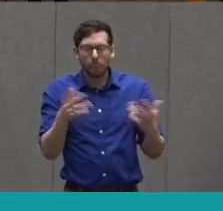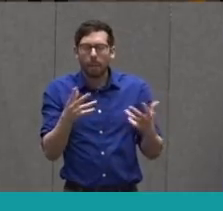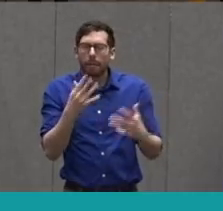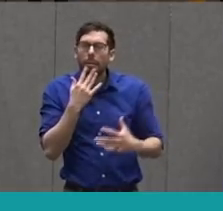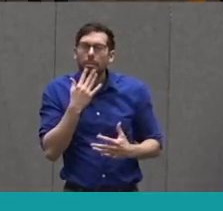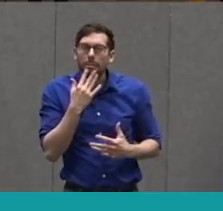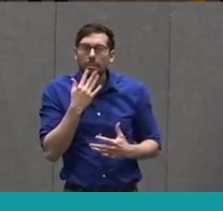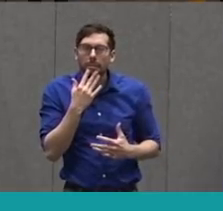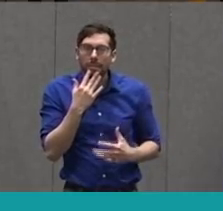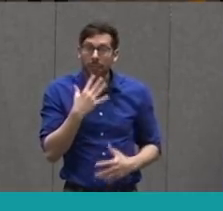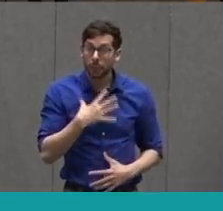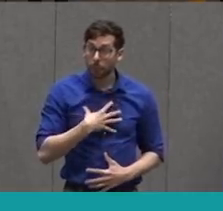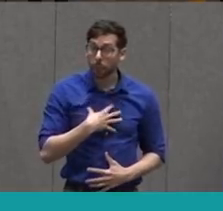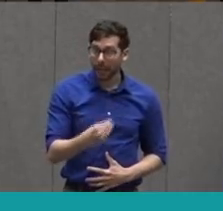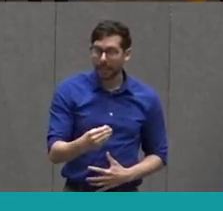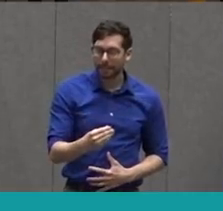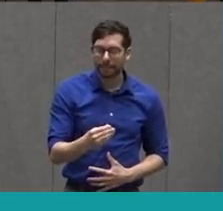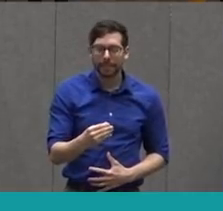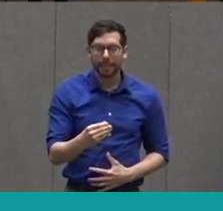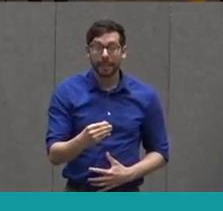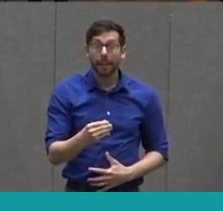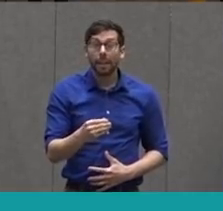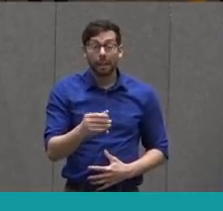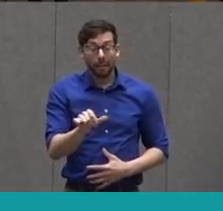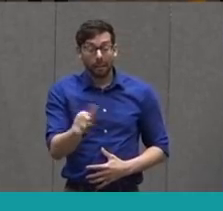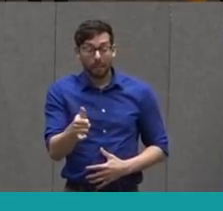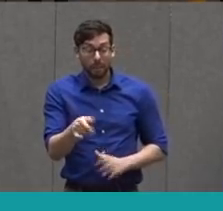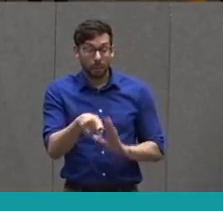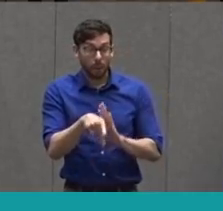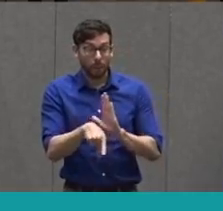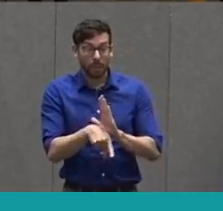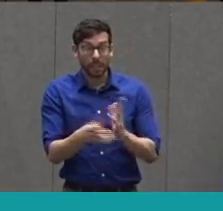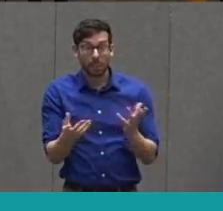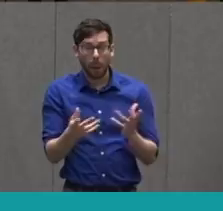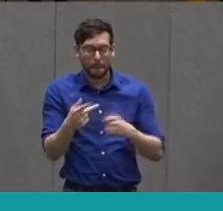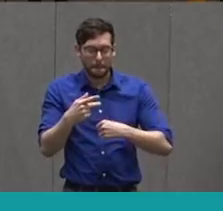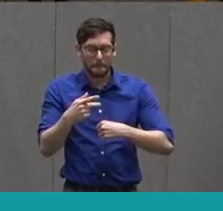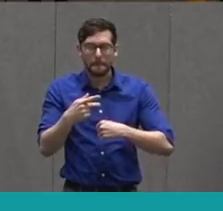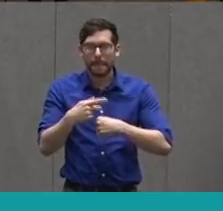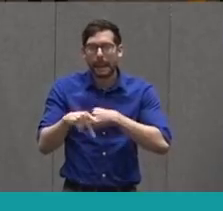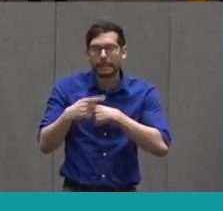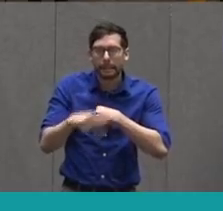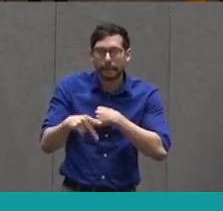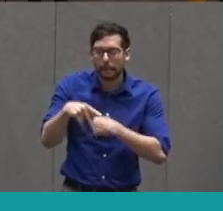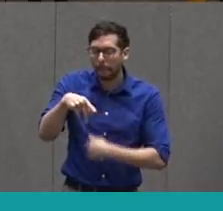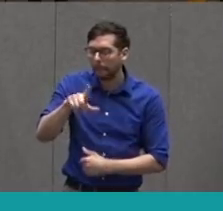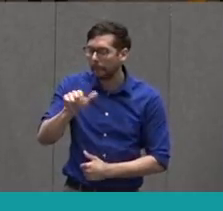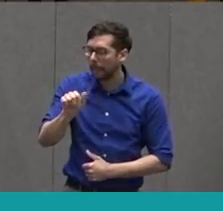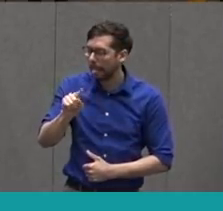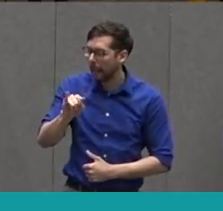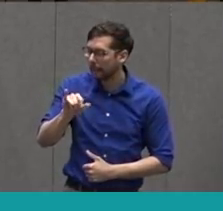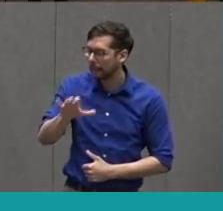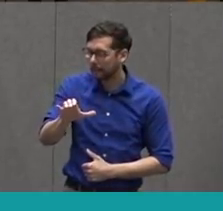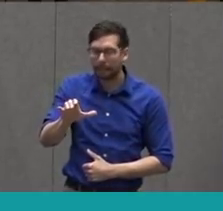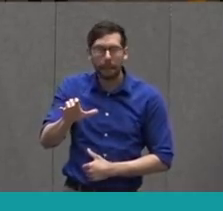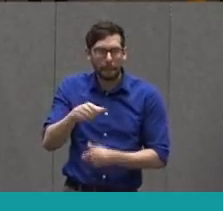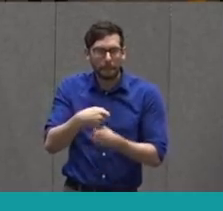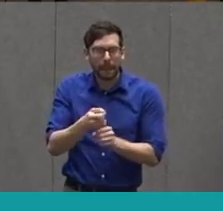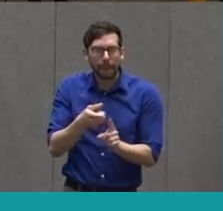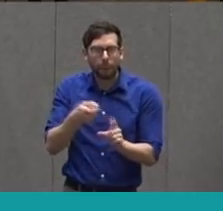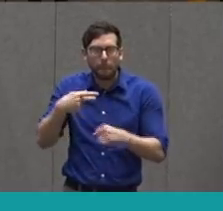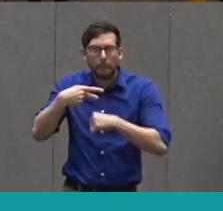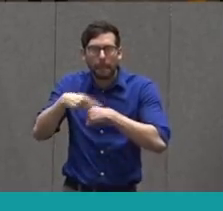that they're plastic, so that's another one of its properties or material that it's made out of. What else? Let's look at each